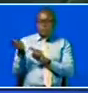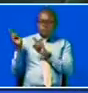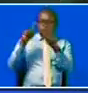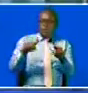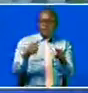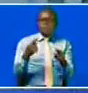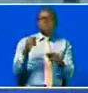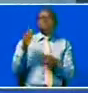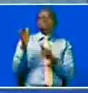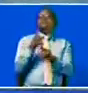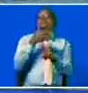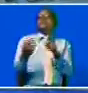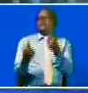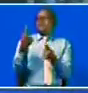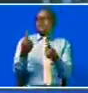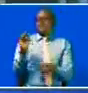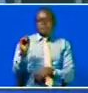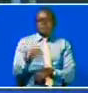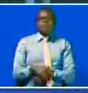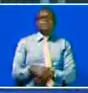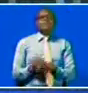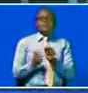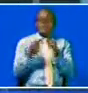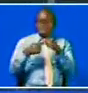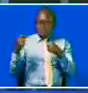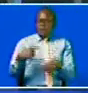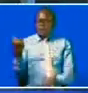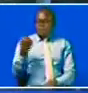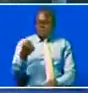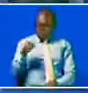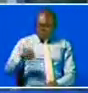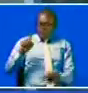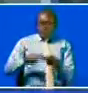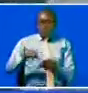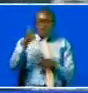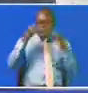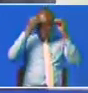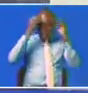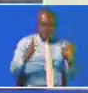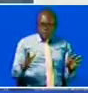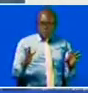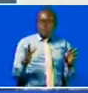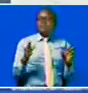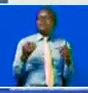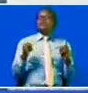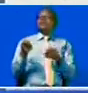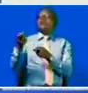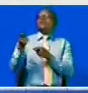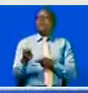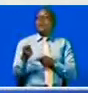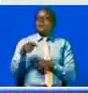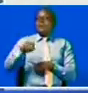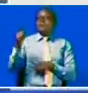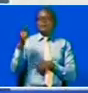with the cook. Tarehe 19 mwezi wa Mei, anadai yeye na mwanafunzi mwenzake walijipata katika jaribio la ubakaji